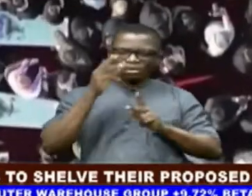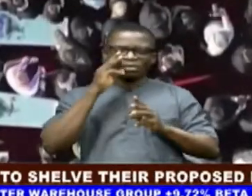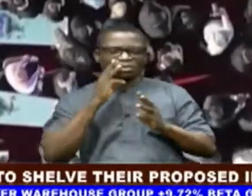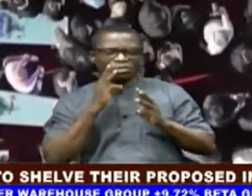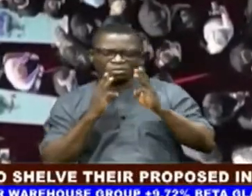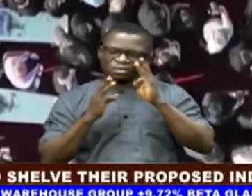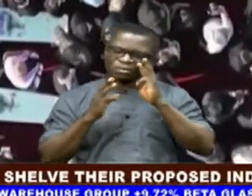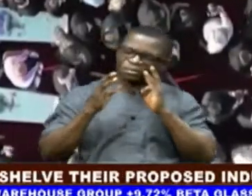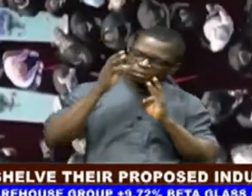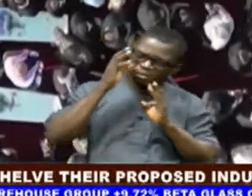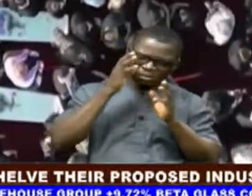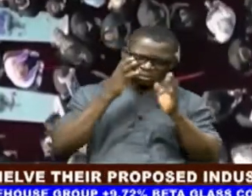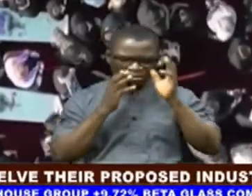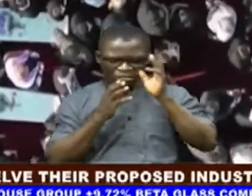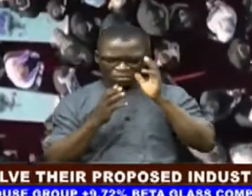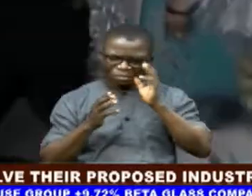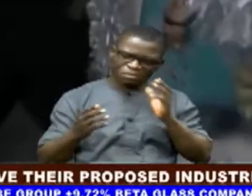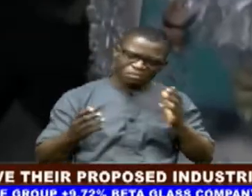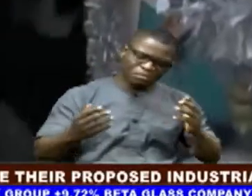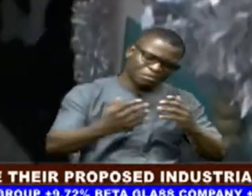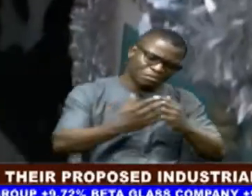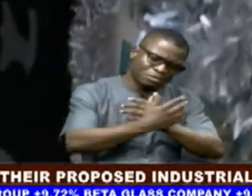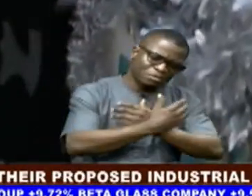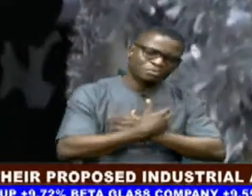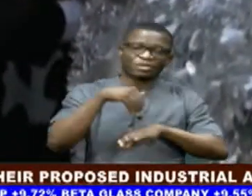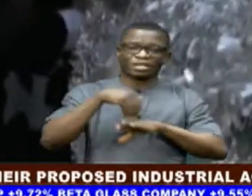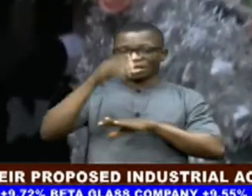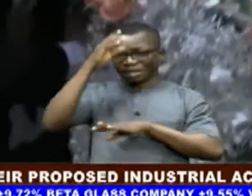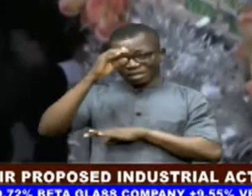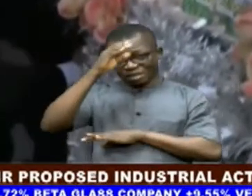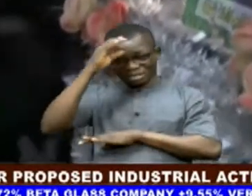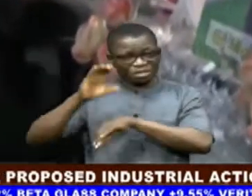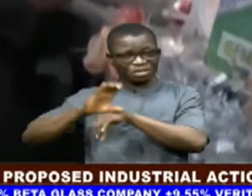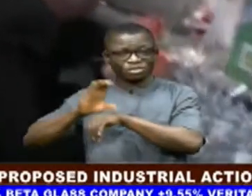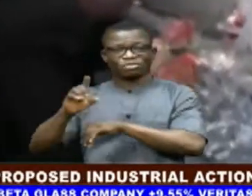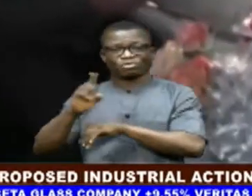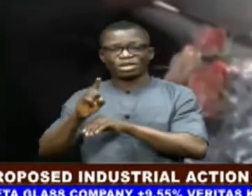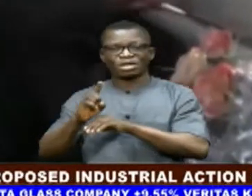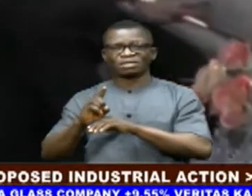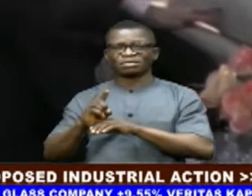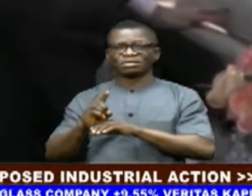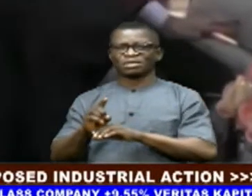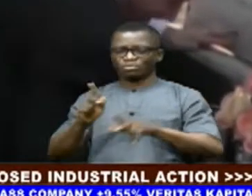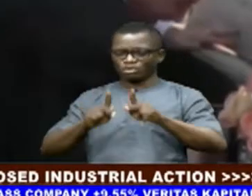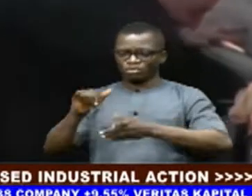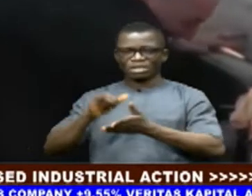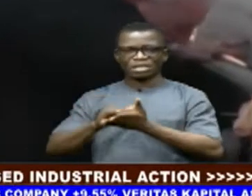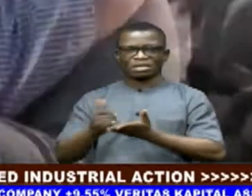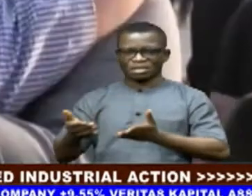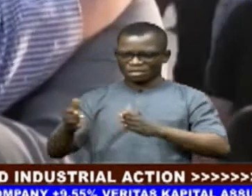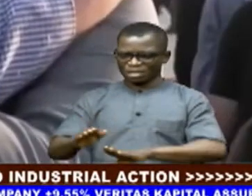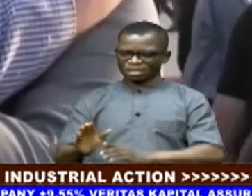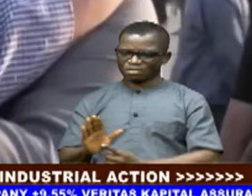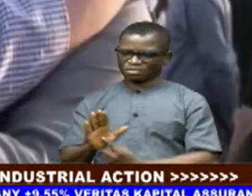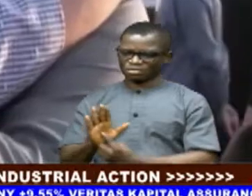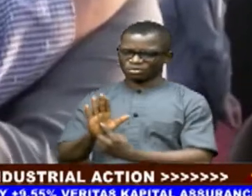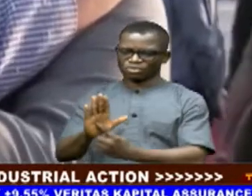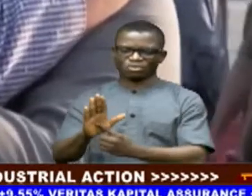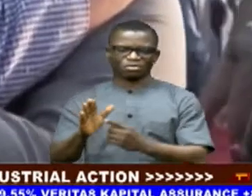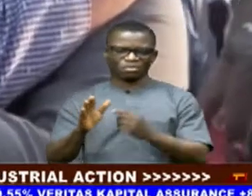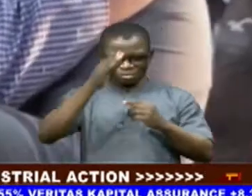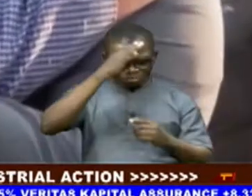the arches of the Syriac Catholic Church of Al-Tahira, where portraits of the dead lined their stairs, showing men, women,